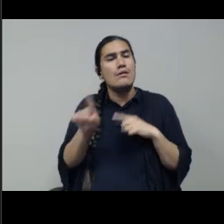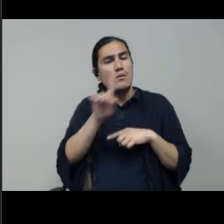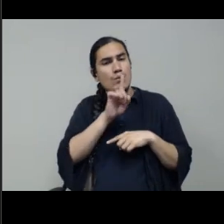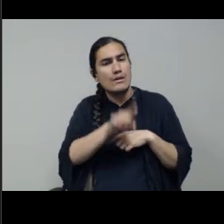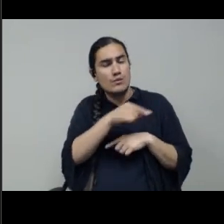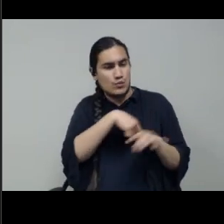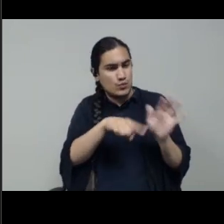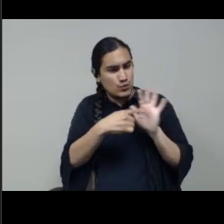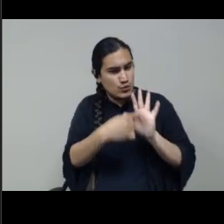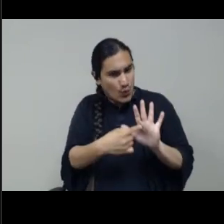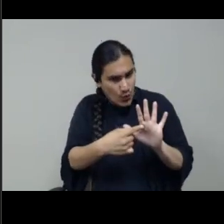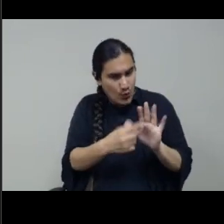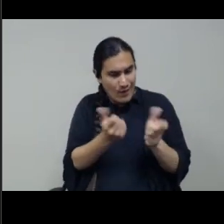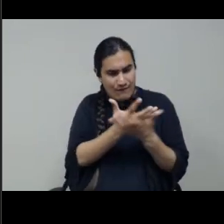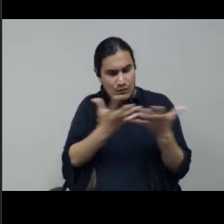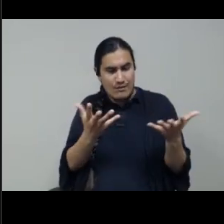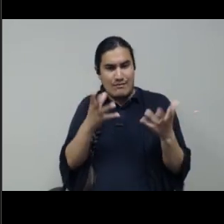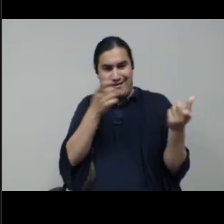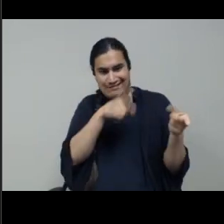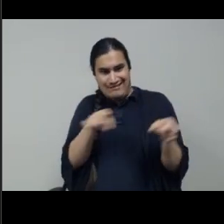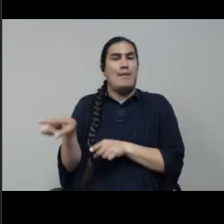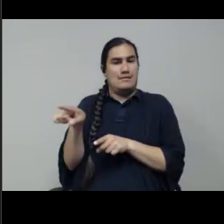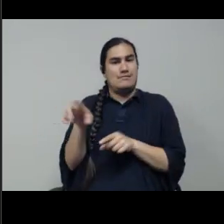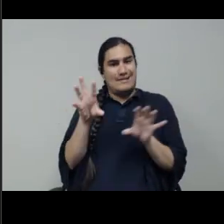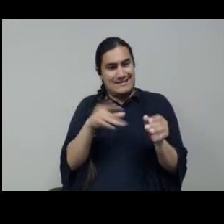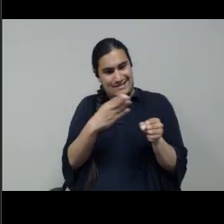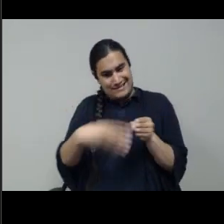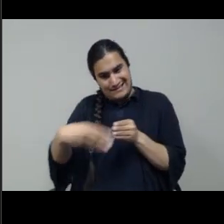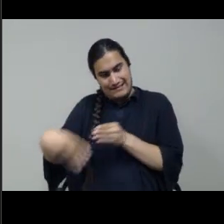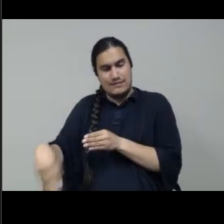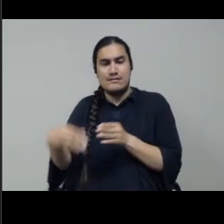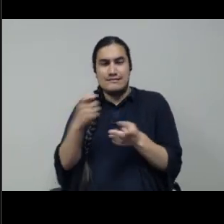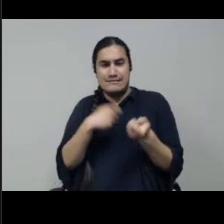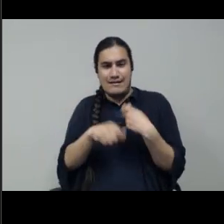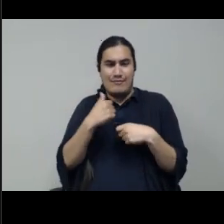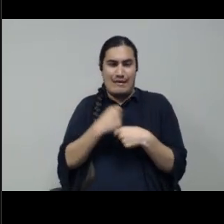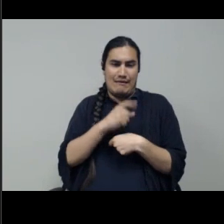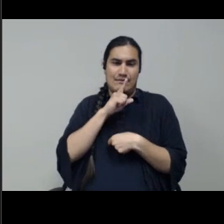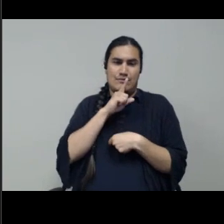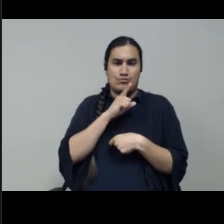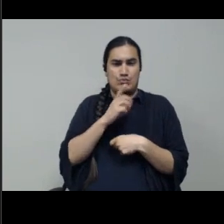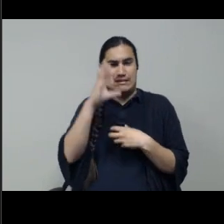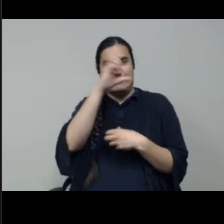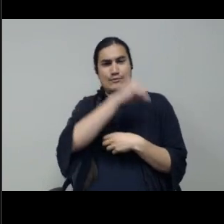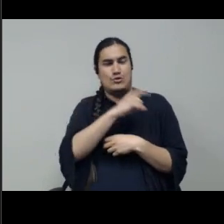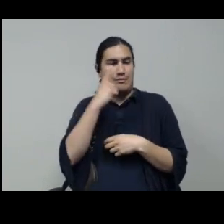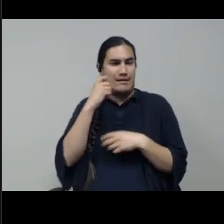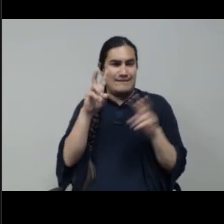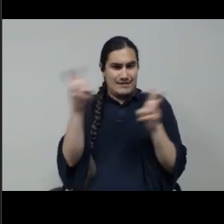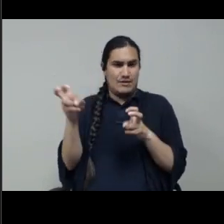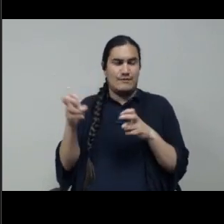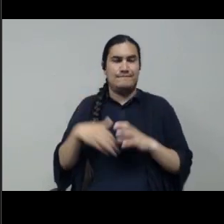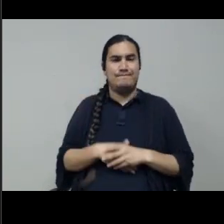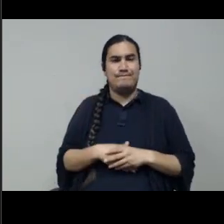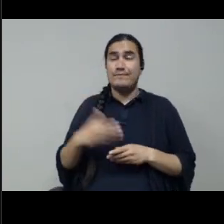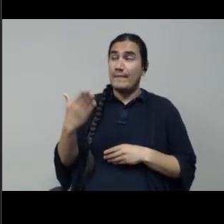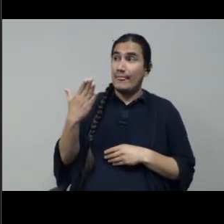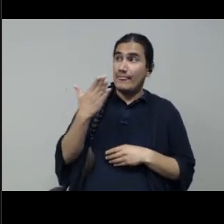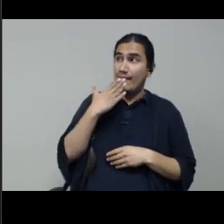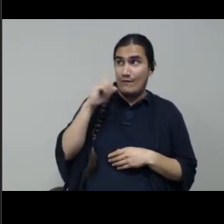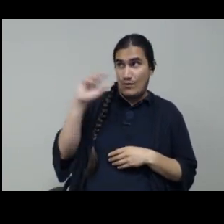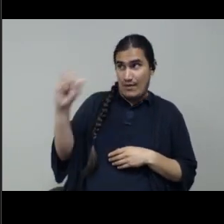showing everything that got done instead of just making an assumption based on a title of a project. Thank you for that question. I said the first thing that I do